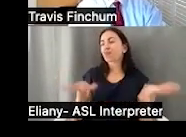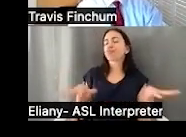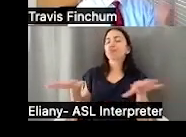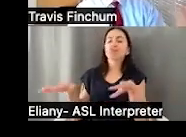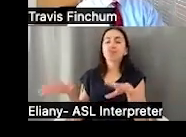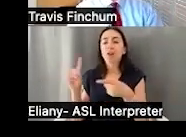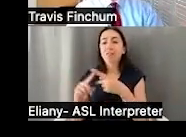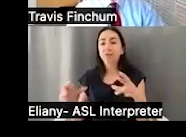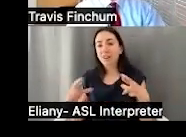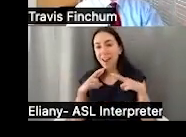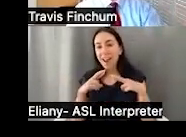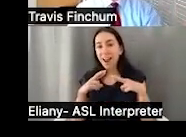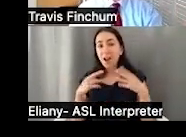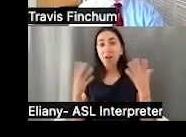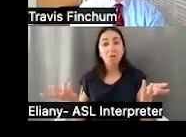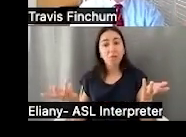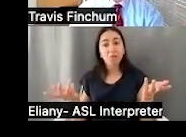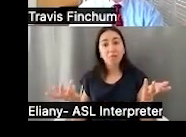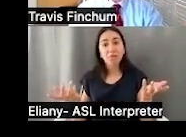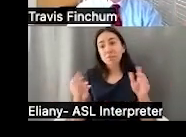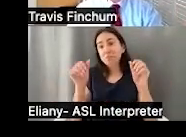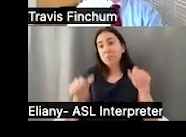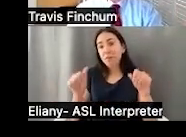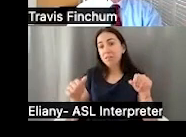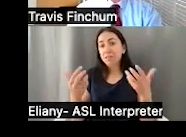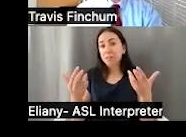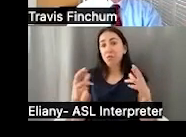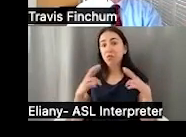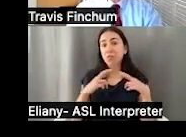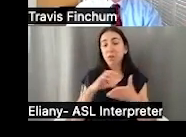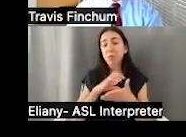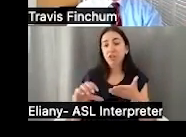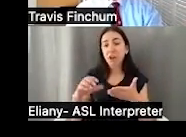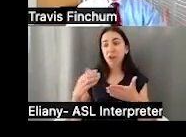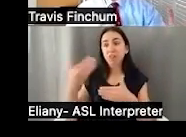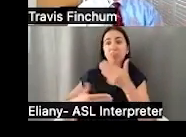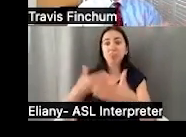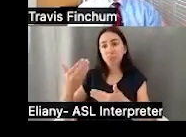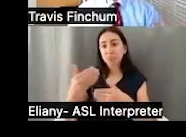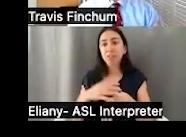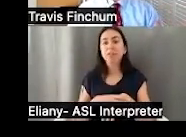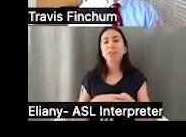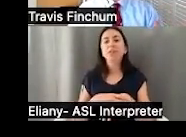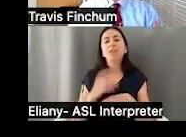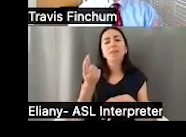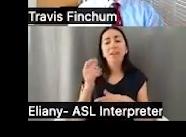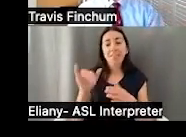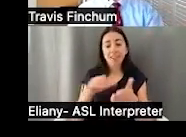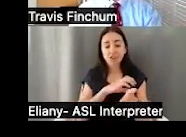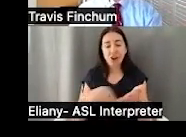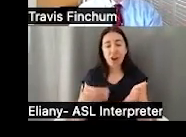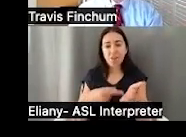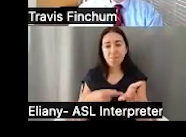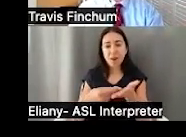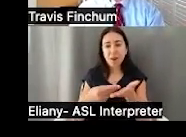retire. Well, they can still get a retirement check when they reach their retirement age, but it's going to be a smaller check because